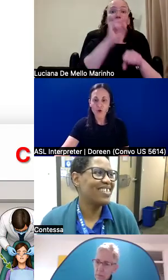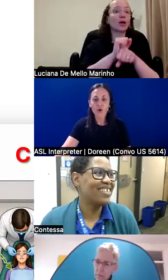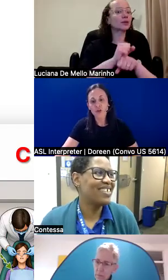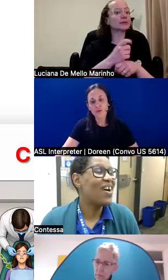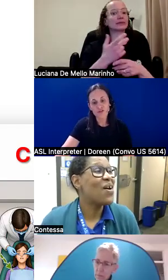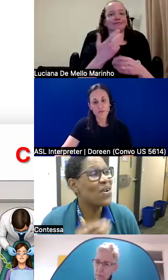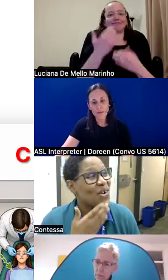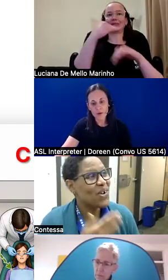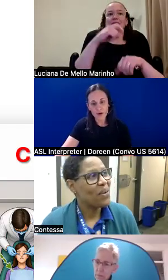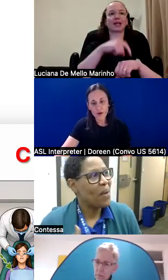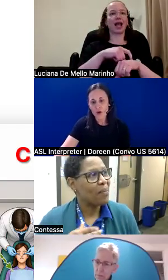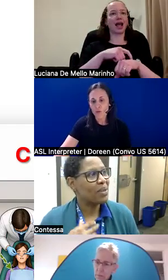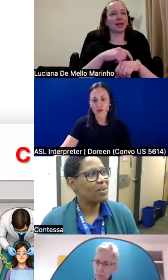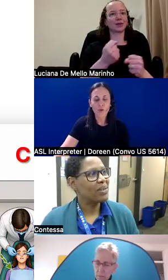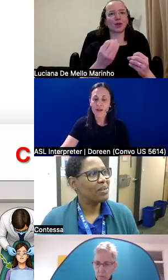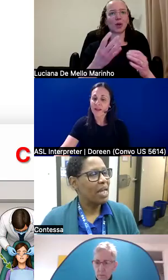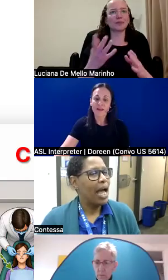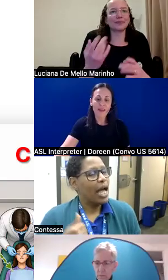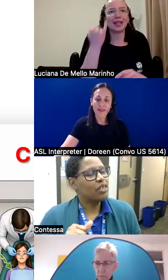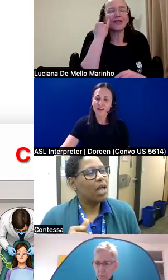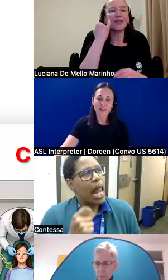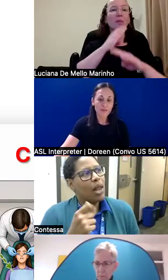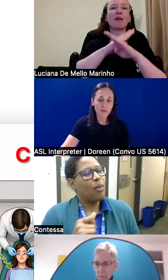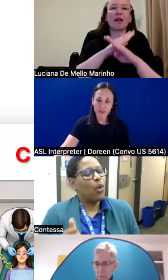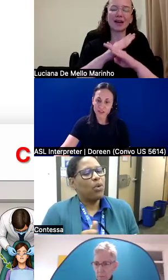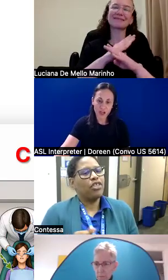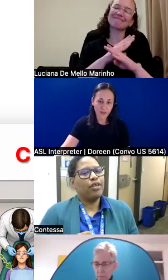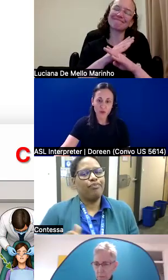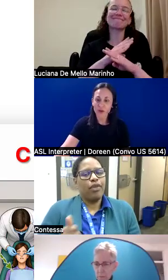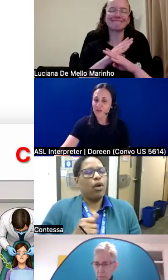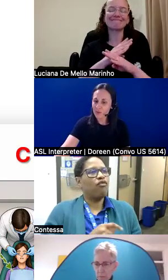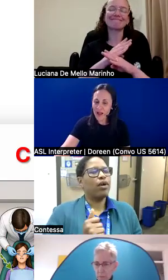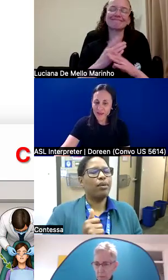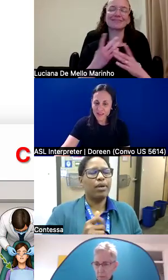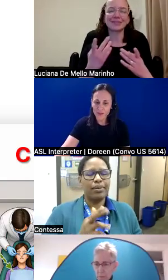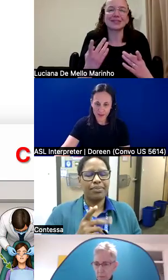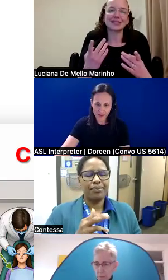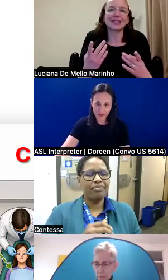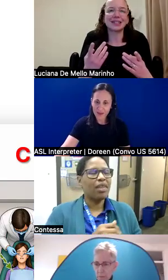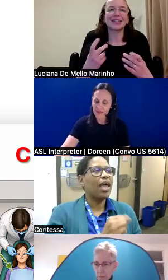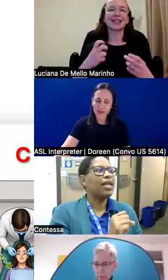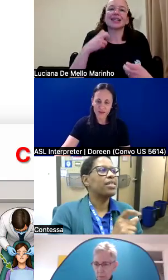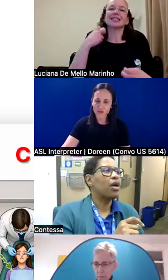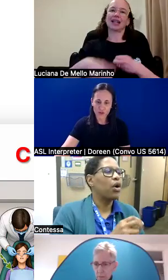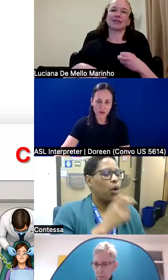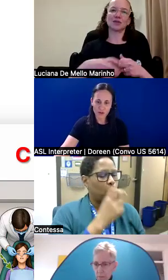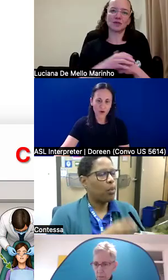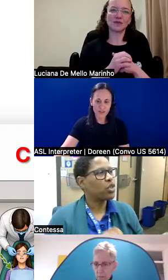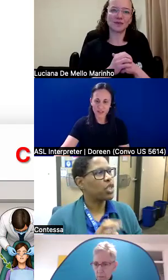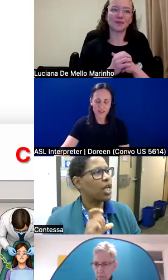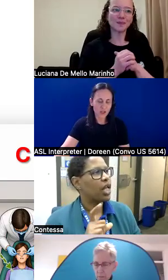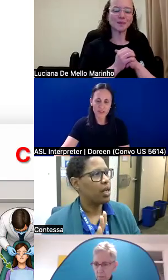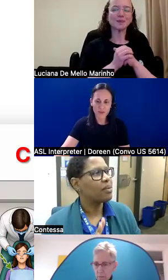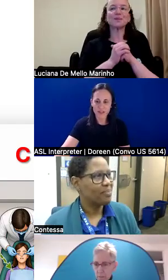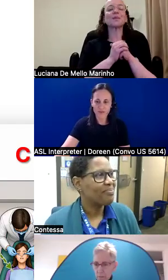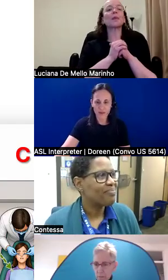And also, please remember when you're working, again, they're limited with their time. So if you're blocking something, then